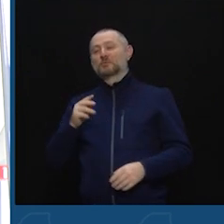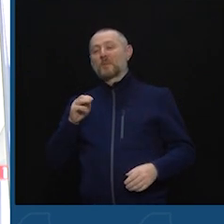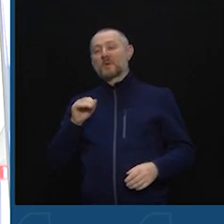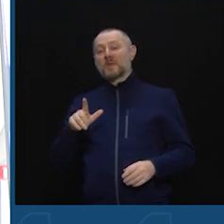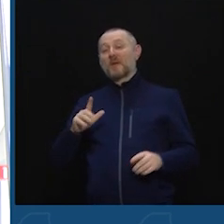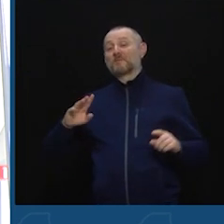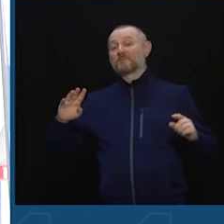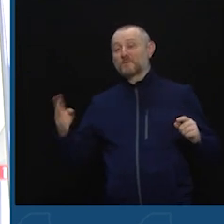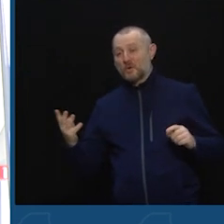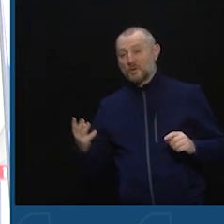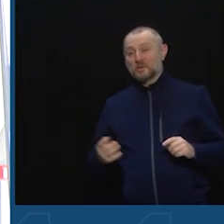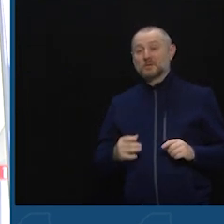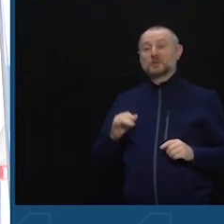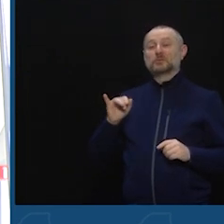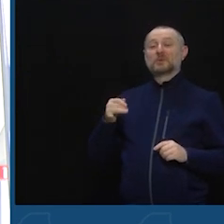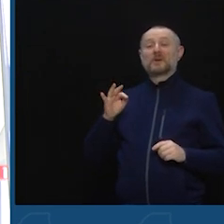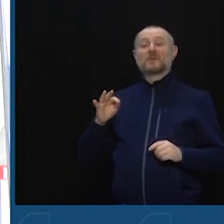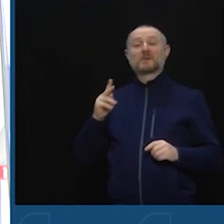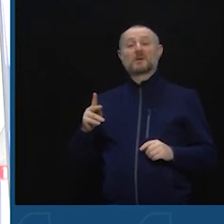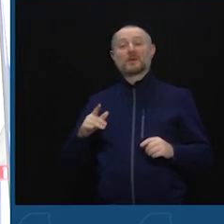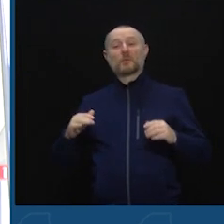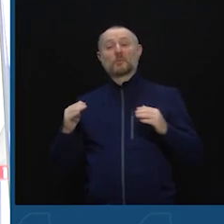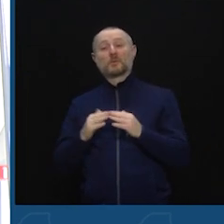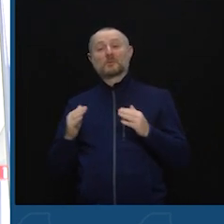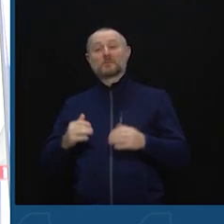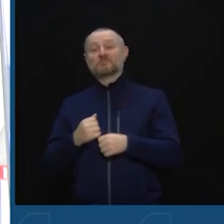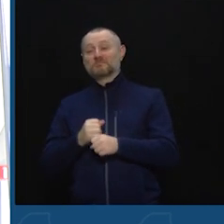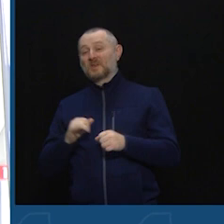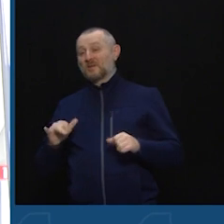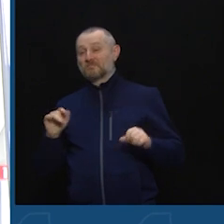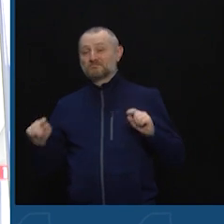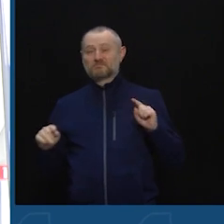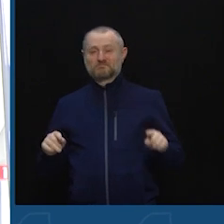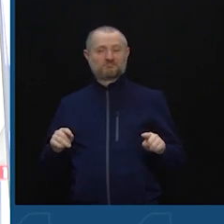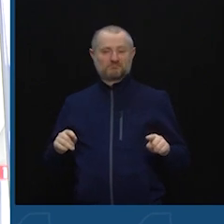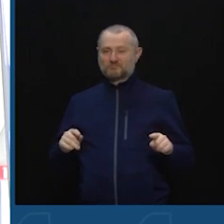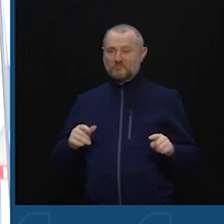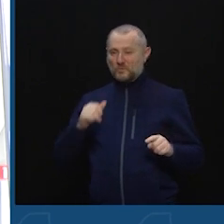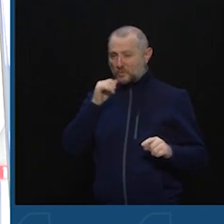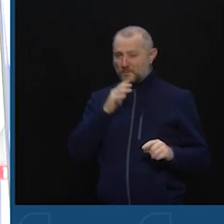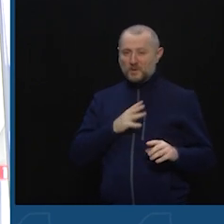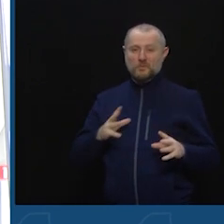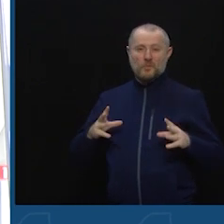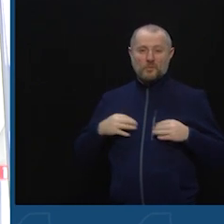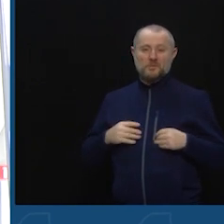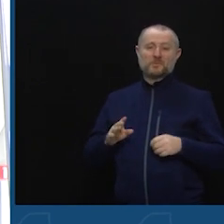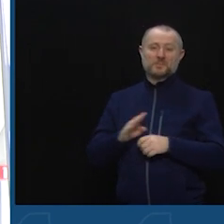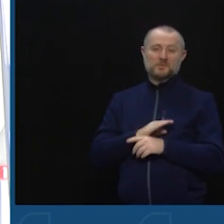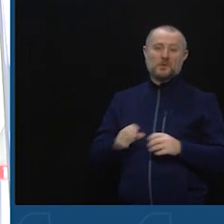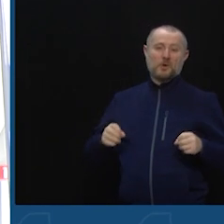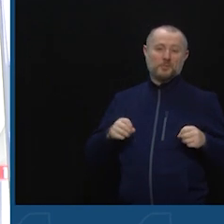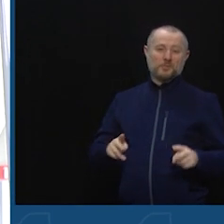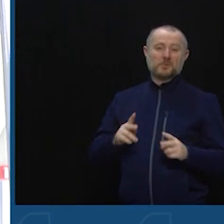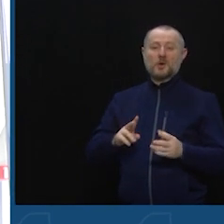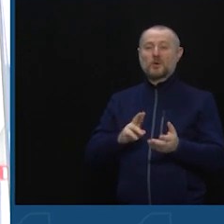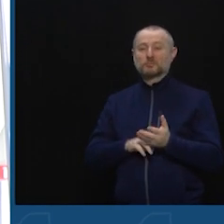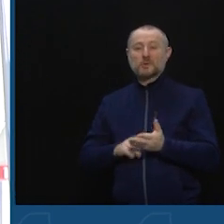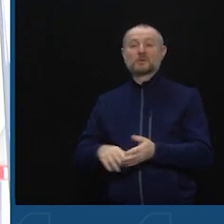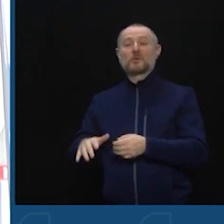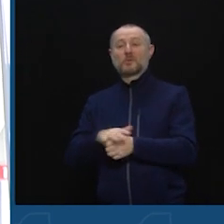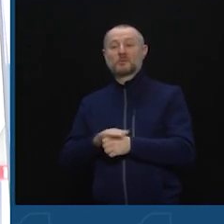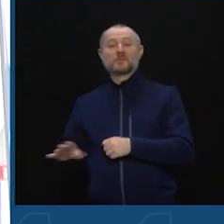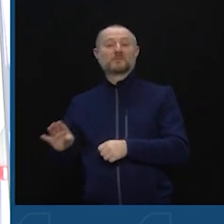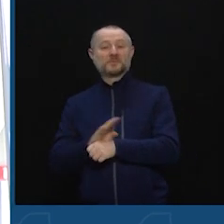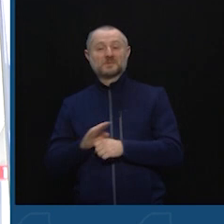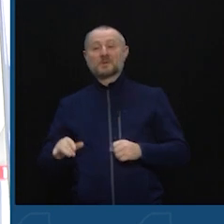equally committed to creating minority and women-owned business opportunities, contracts for local businesses, and job opportunities